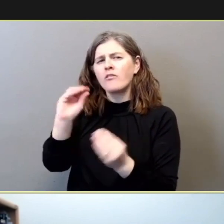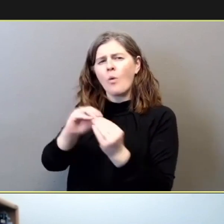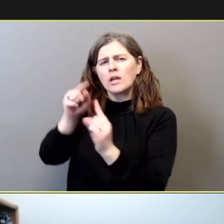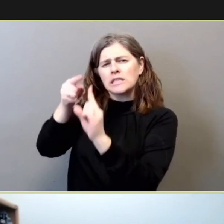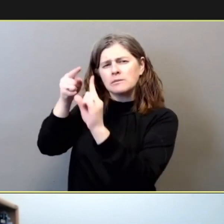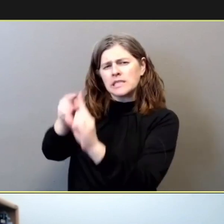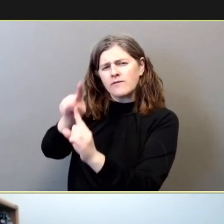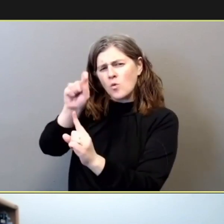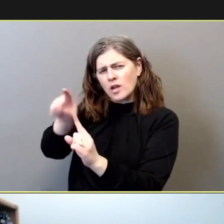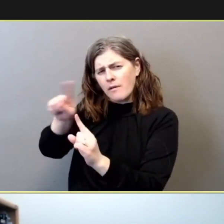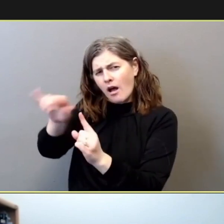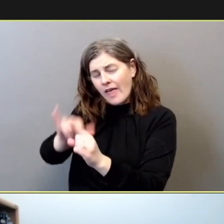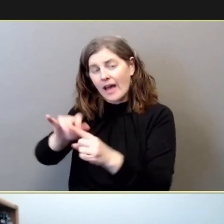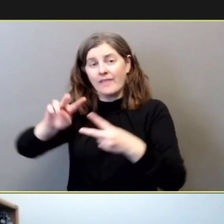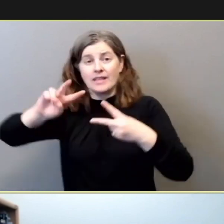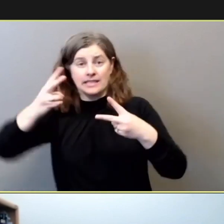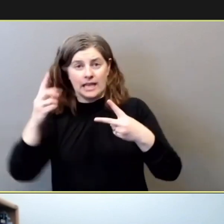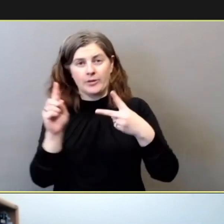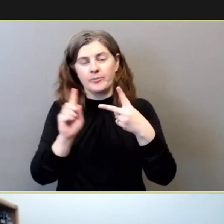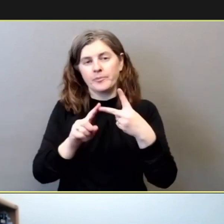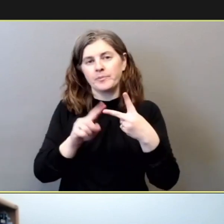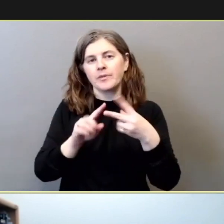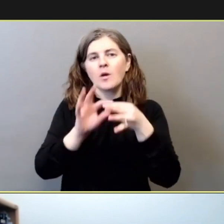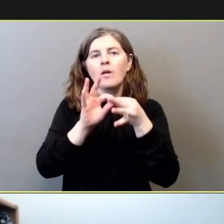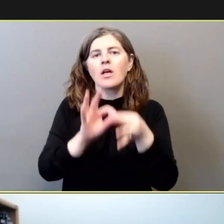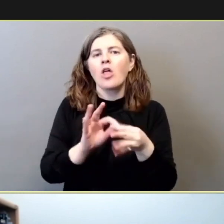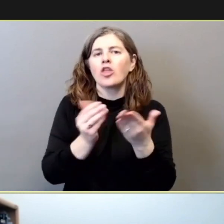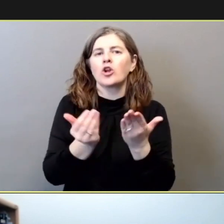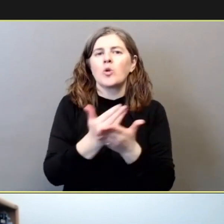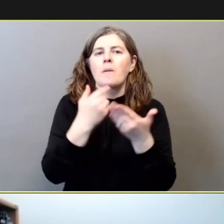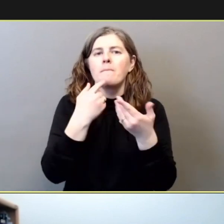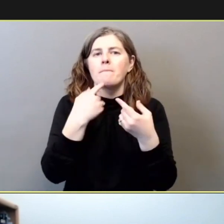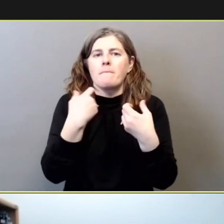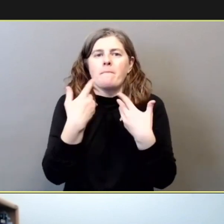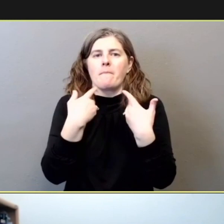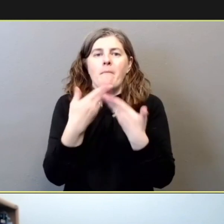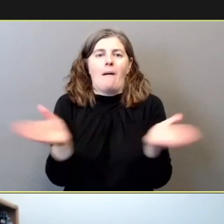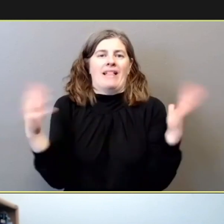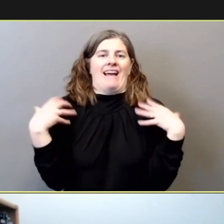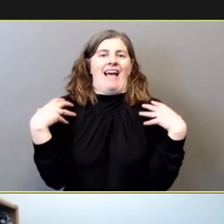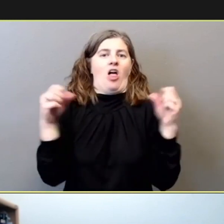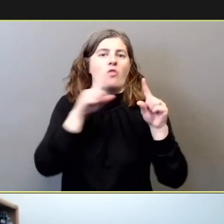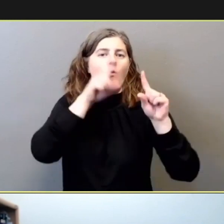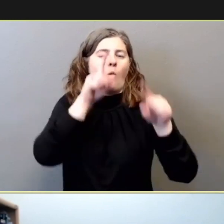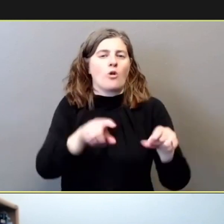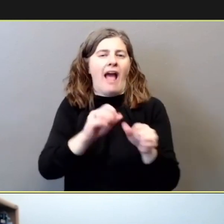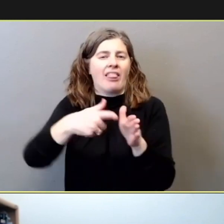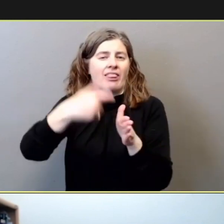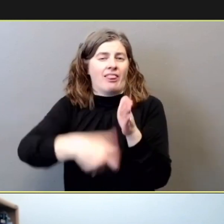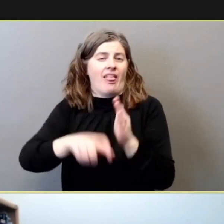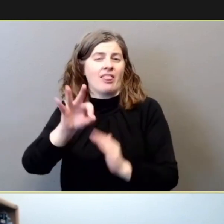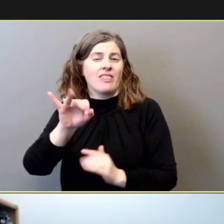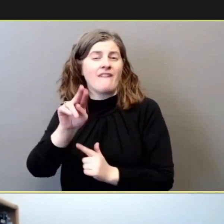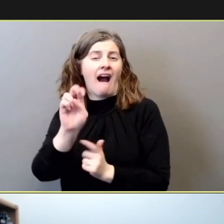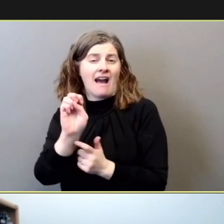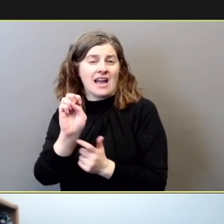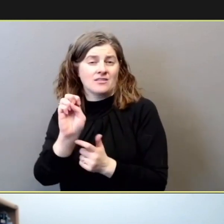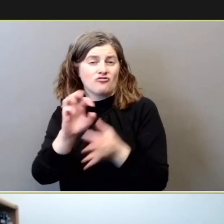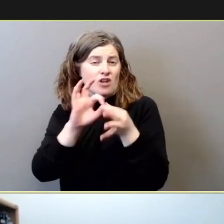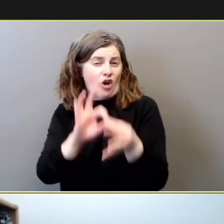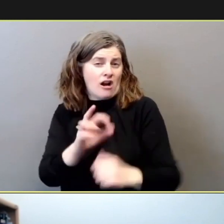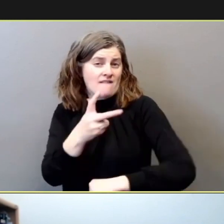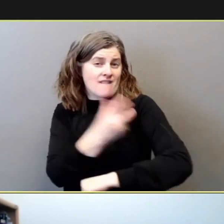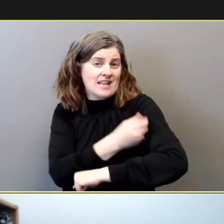that. And then the second one is going to be about the new public health order and the fine regarding the